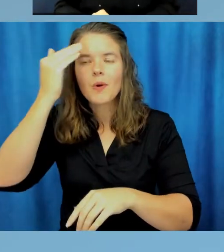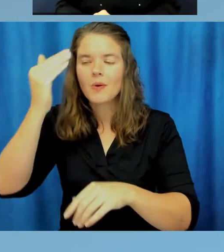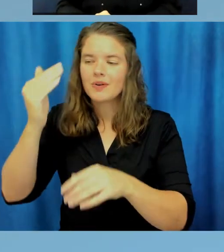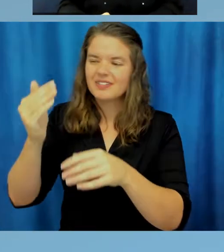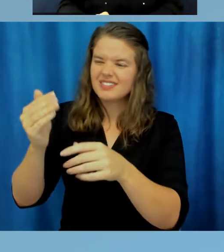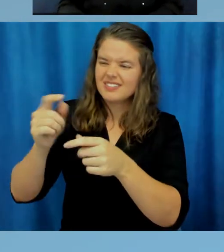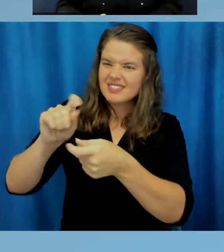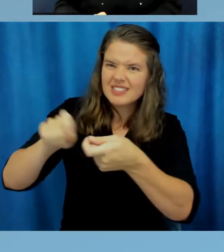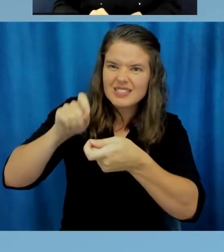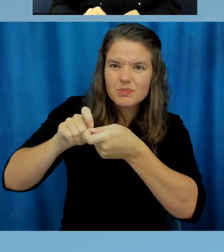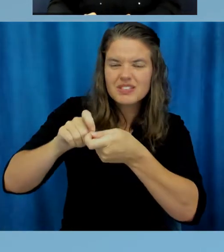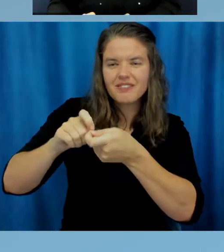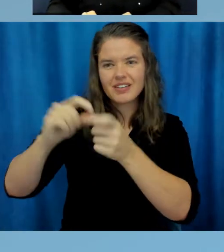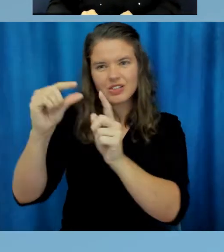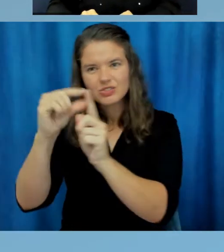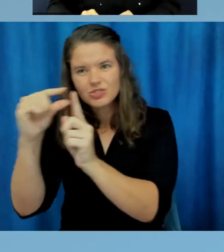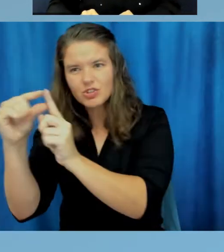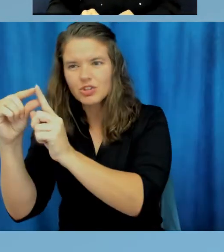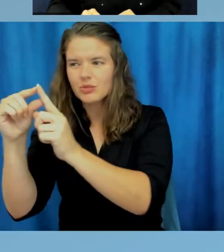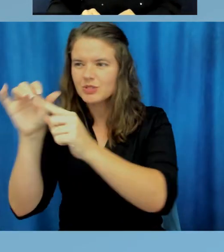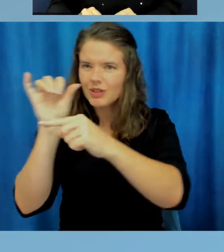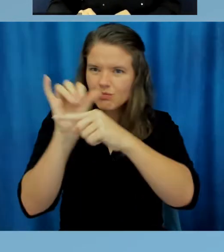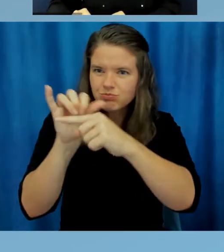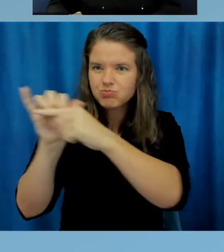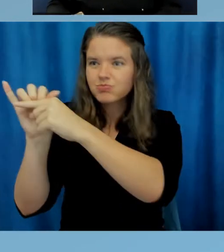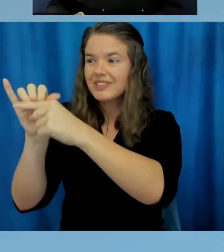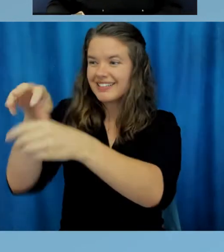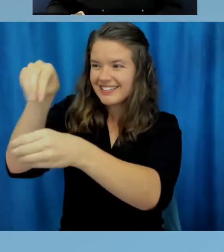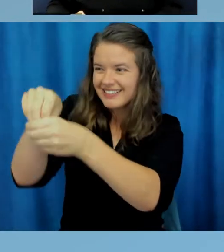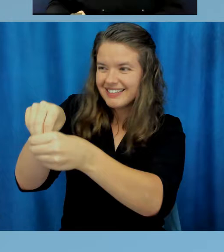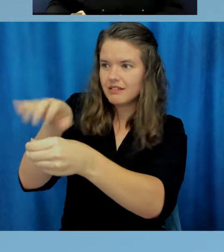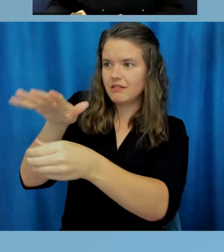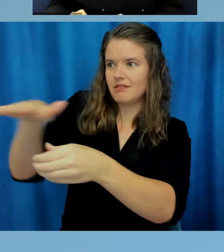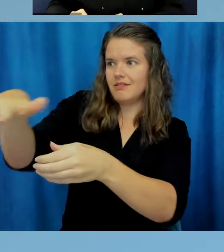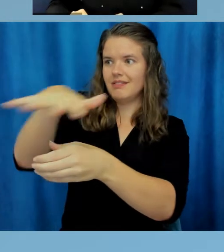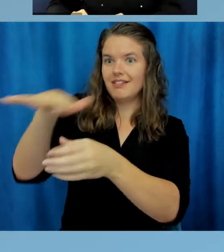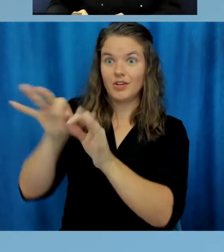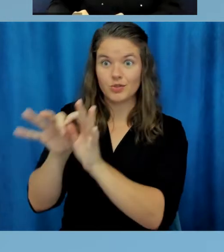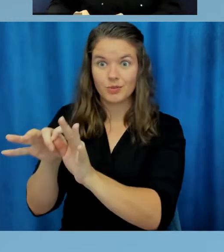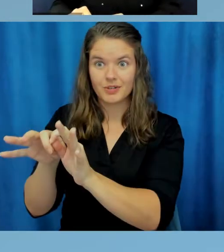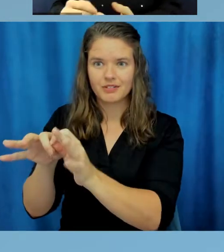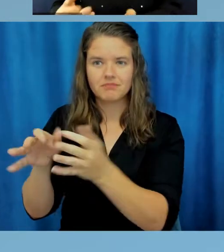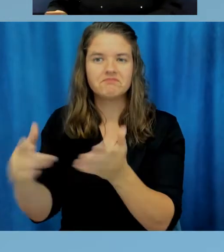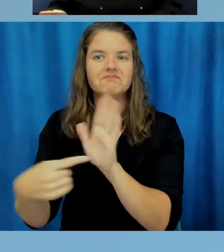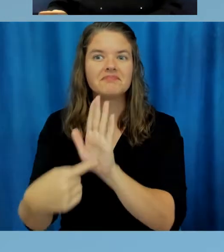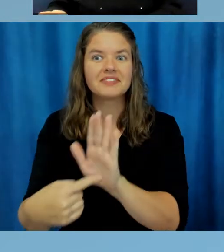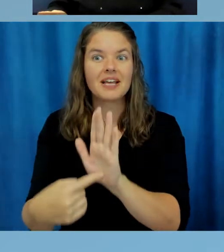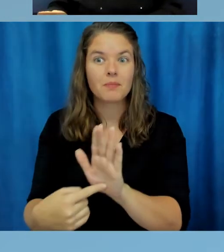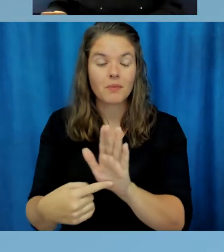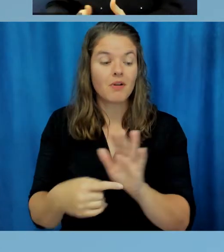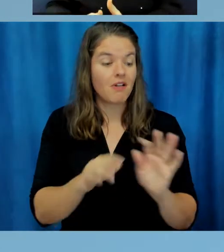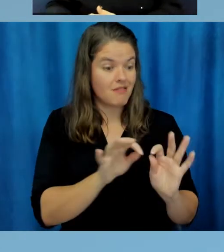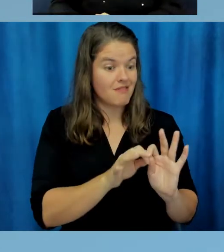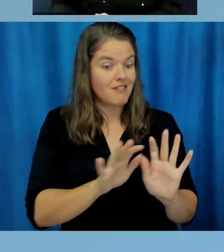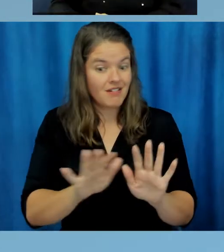verbiage in which setting you do interpret. So for example, the medical